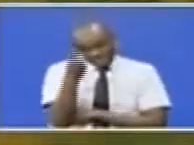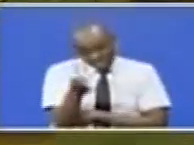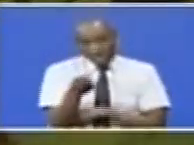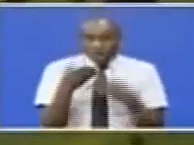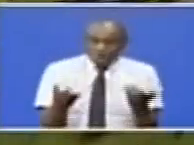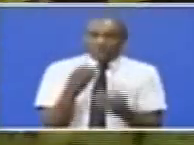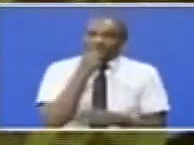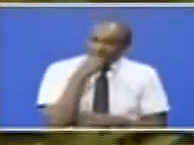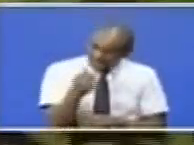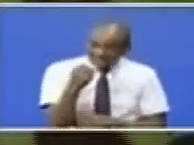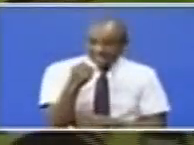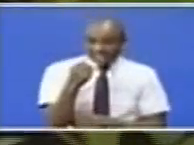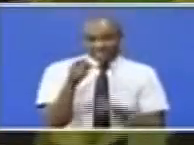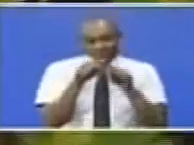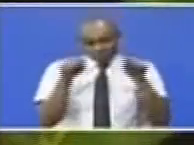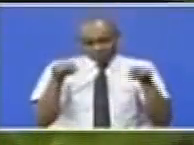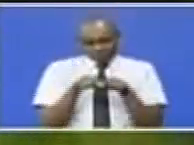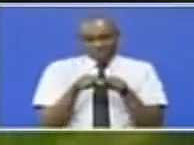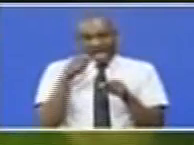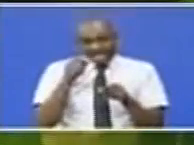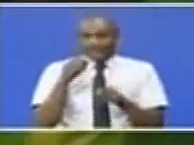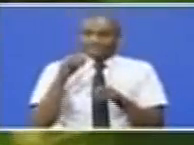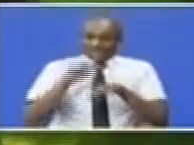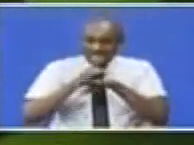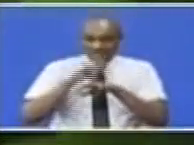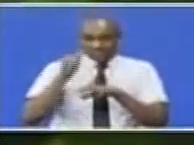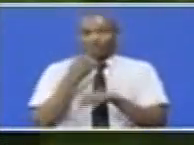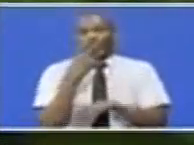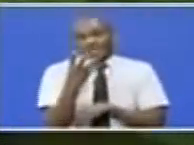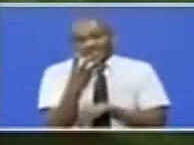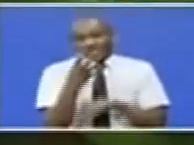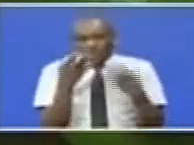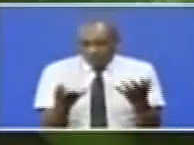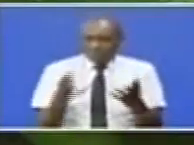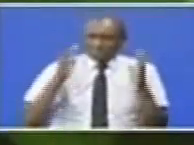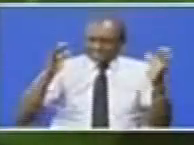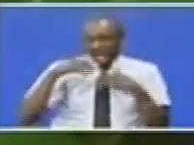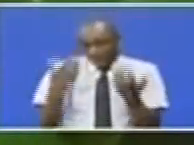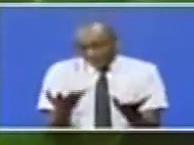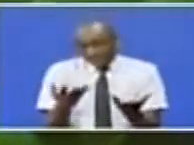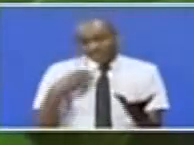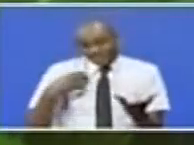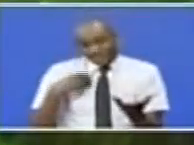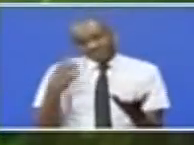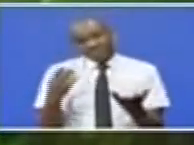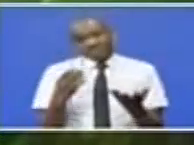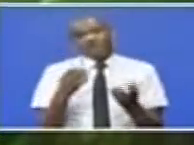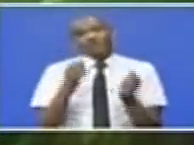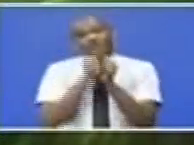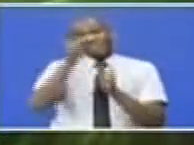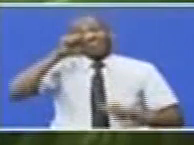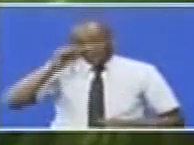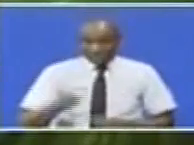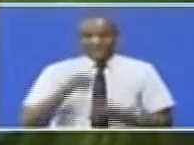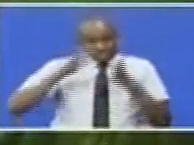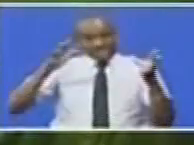orans at 500 shillings an inch, and black molly at 400 shillings. A mature ornamental fish can cost up to 15,000